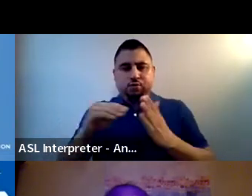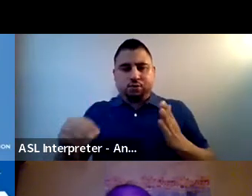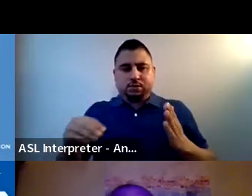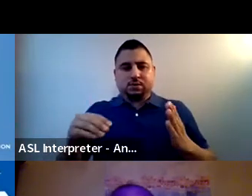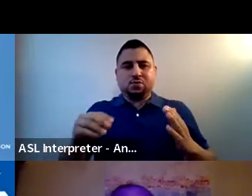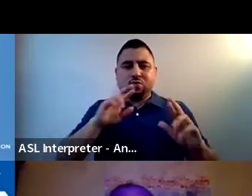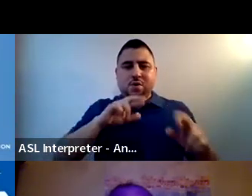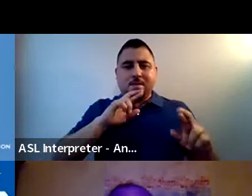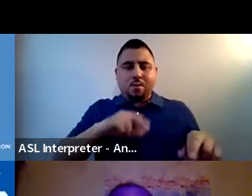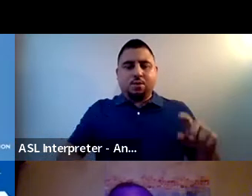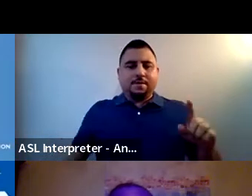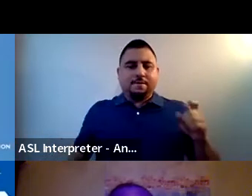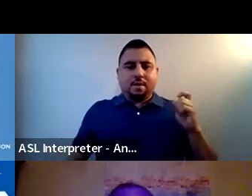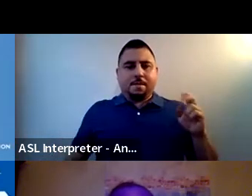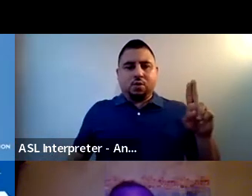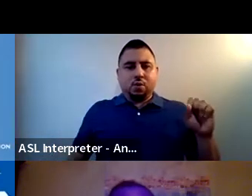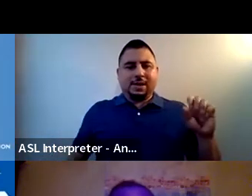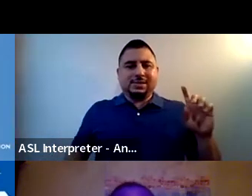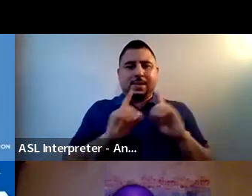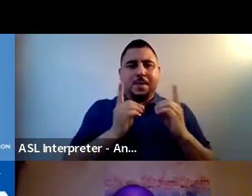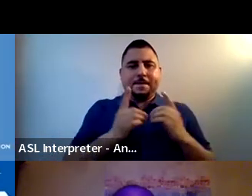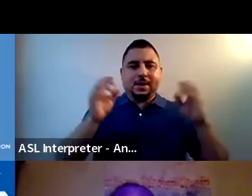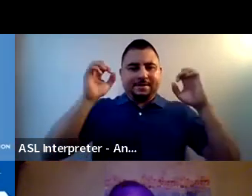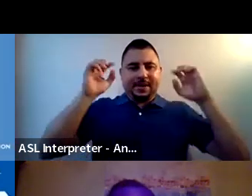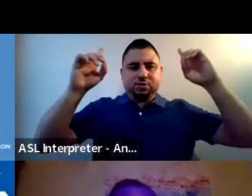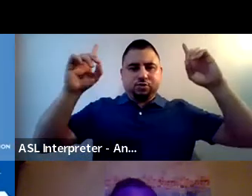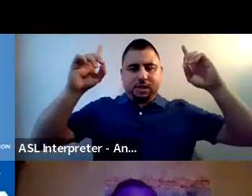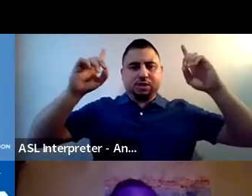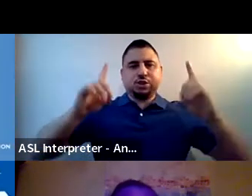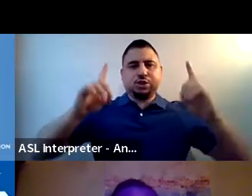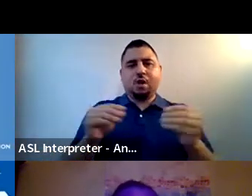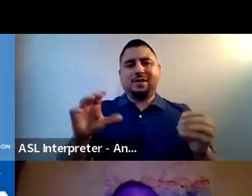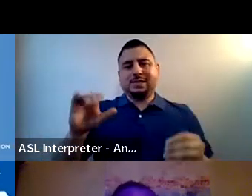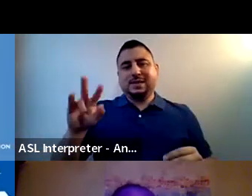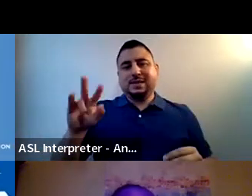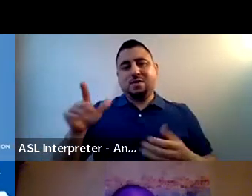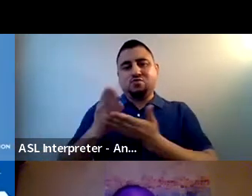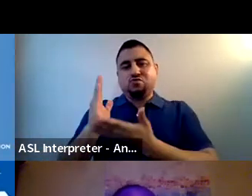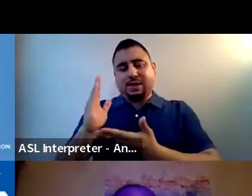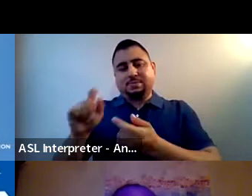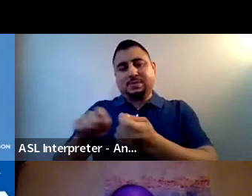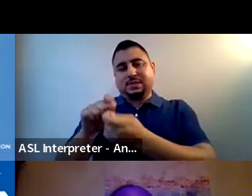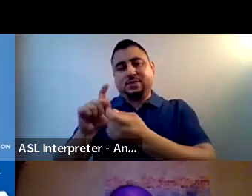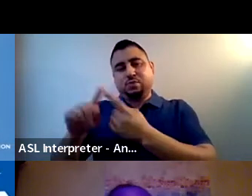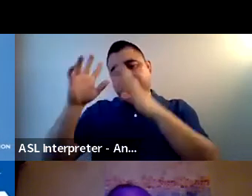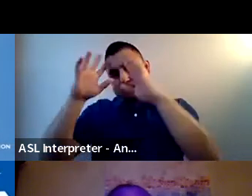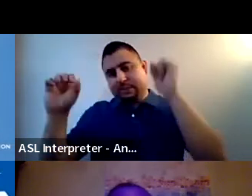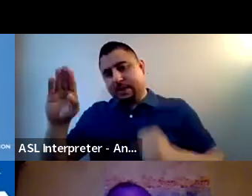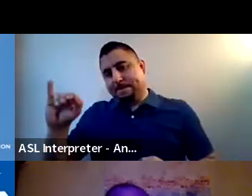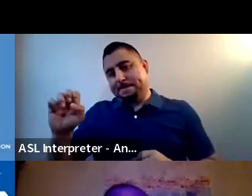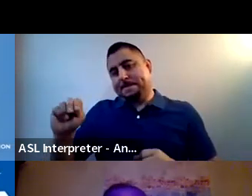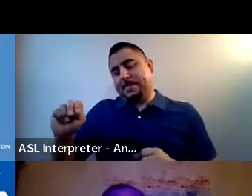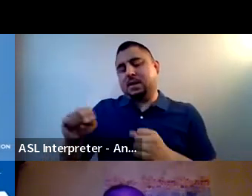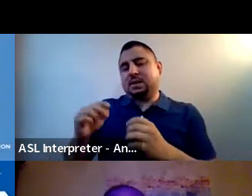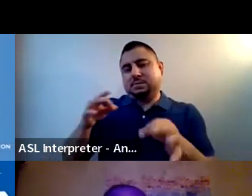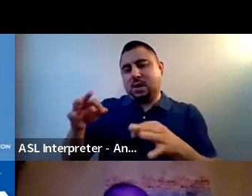been reports from the US Department of Education, the Office of Civil Rights, specifically to President Biden, explaining